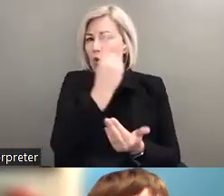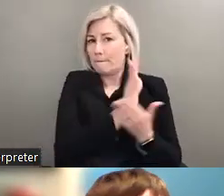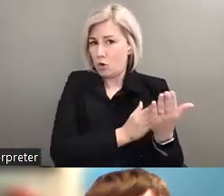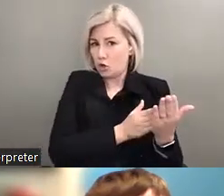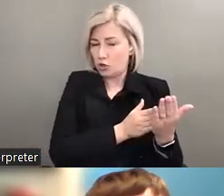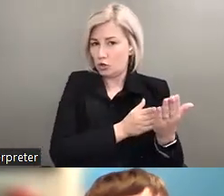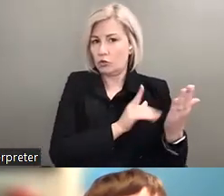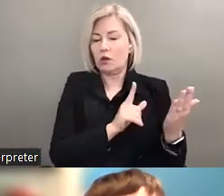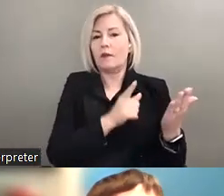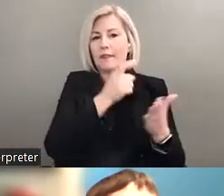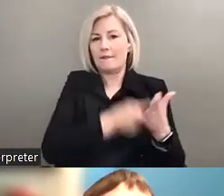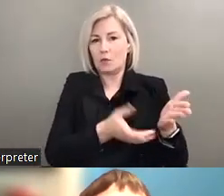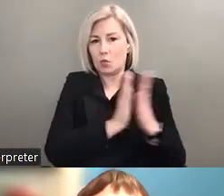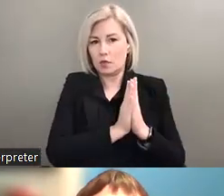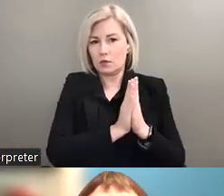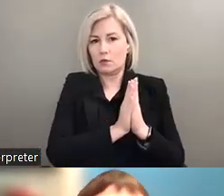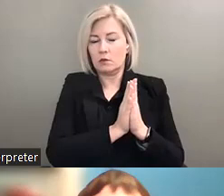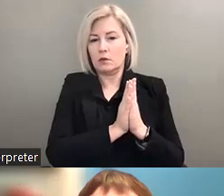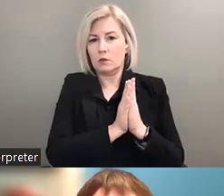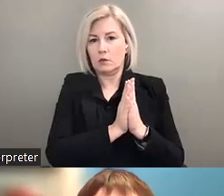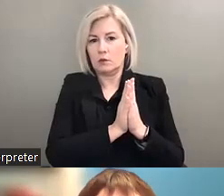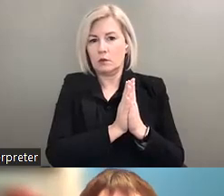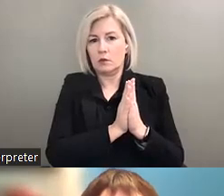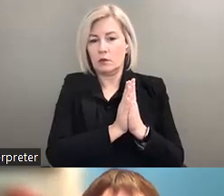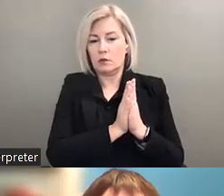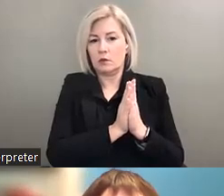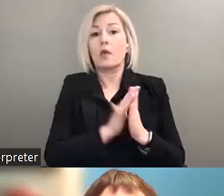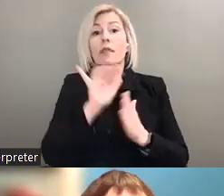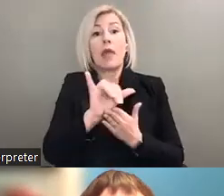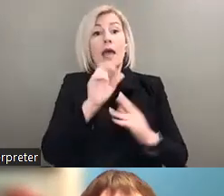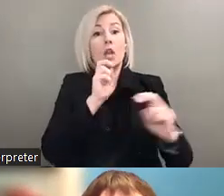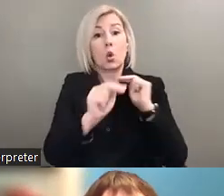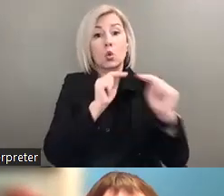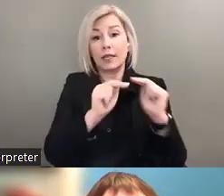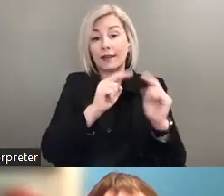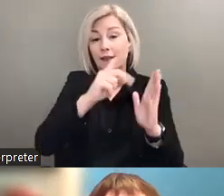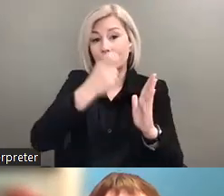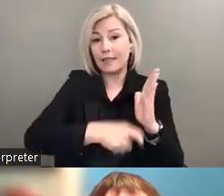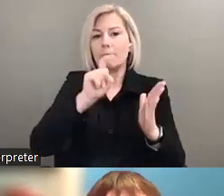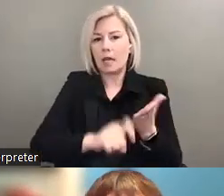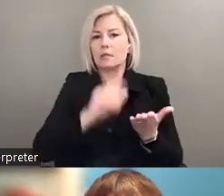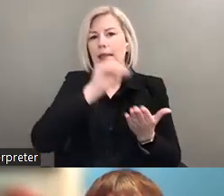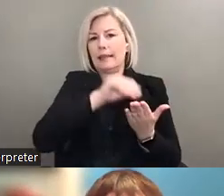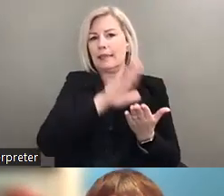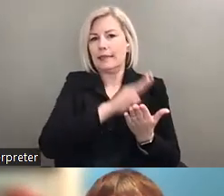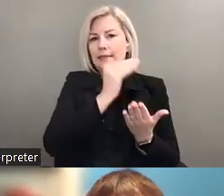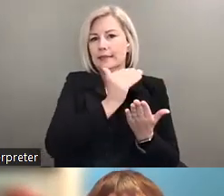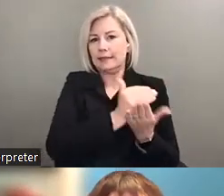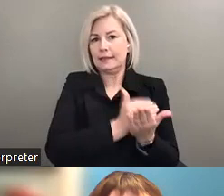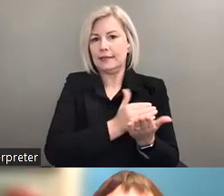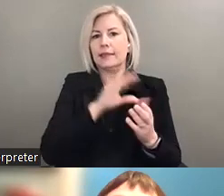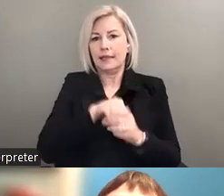fee request. You can that negotiated fee must be listed in the countersigned agreement with the